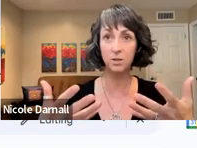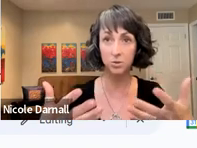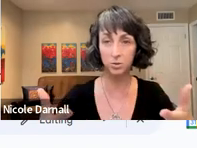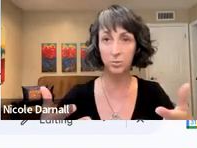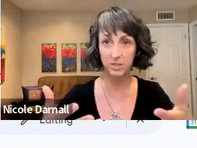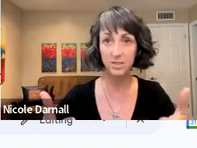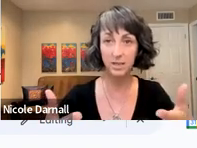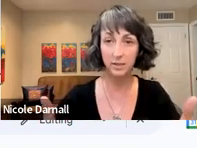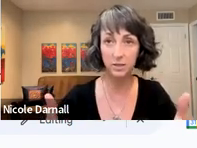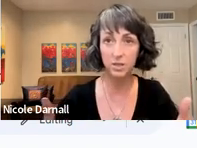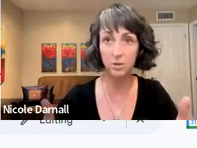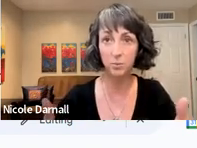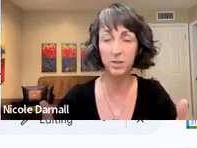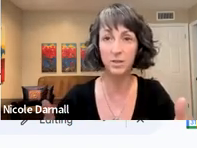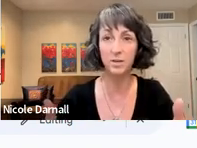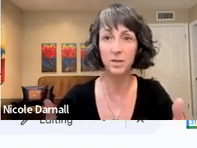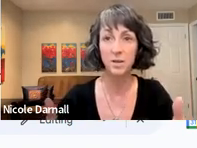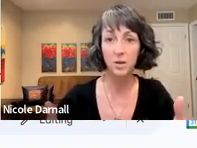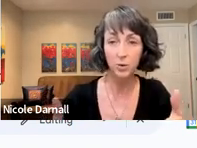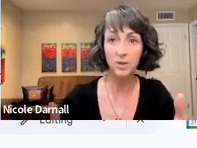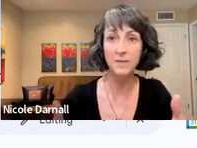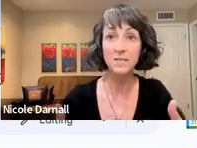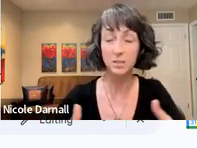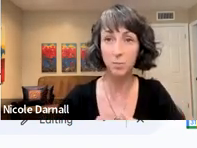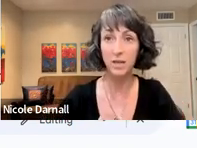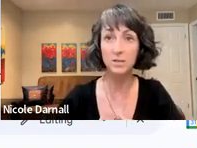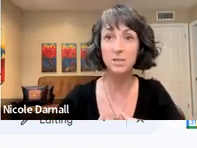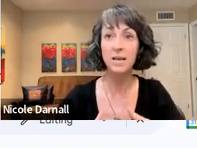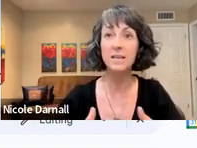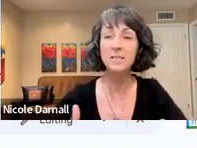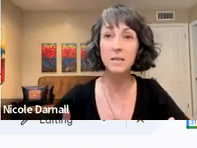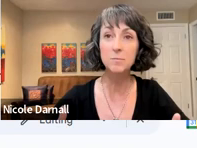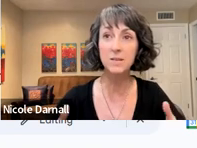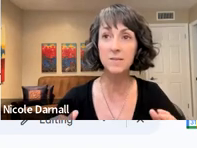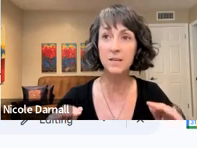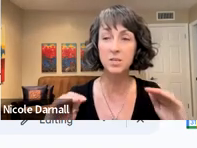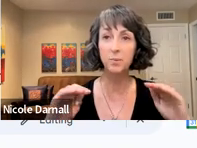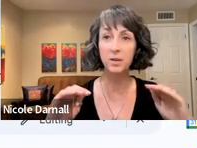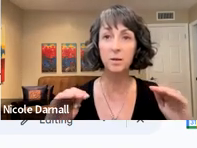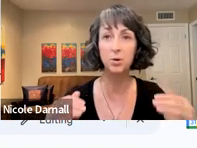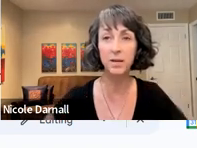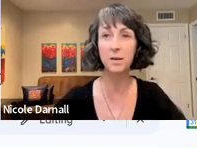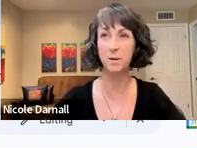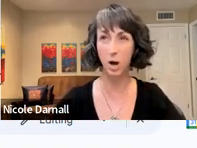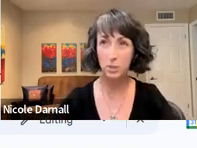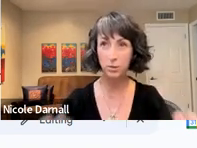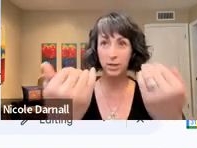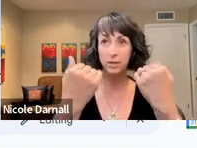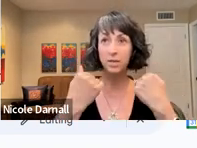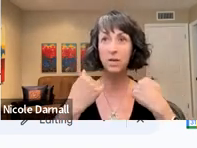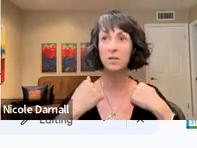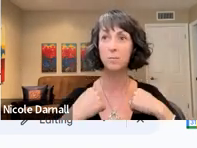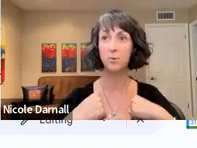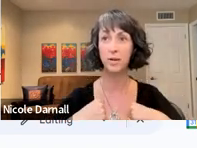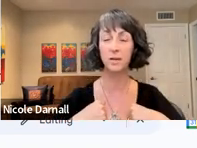GSA truly wants to take leadership within this space, it seems that they should be creating